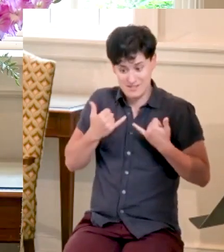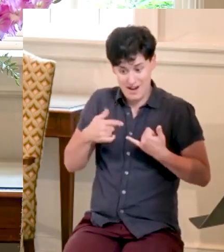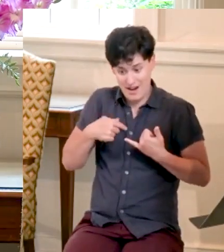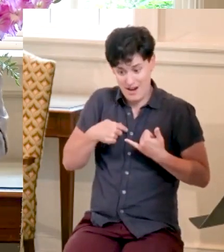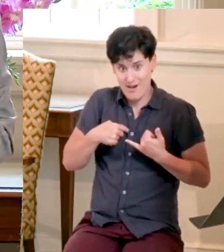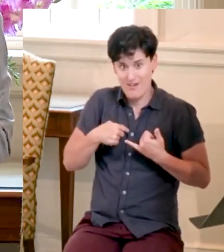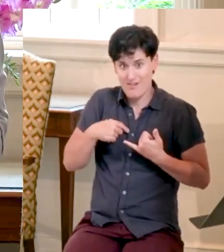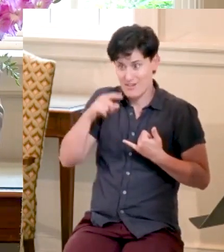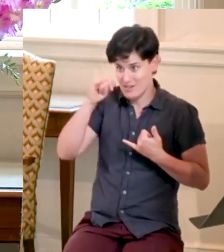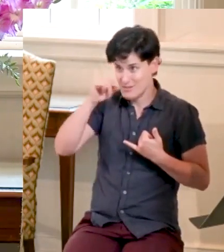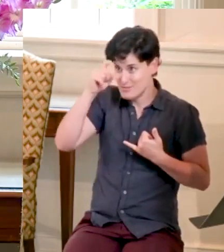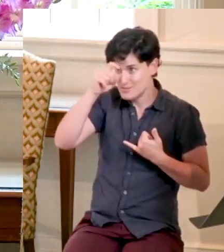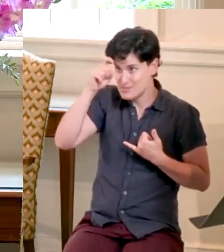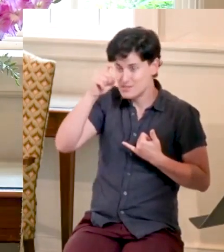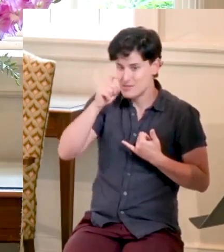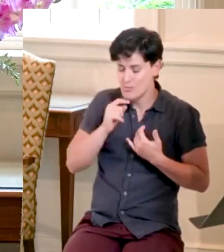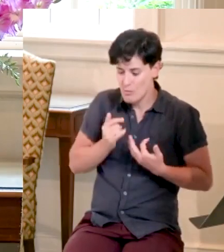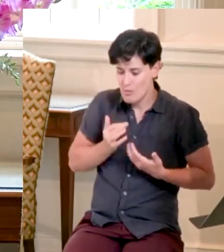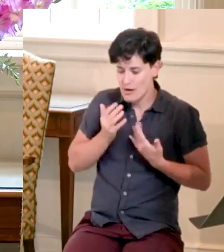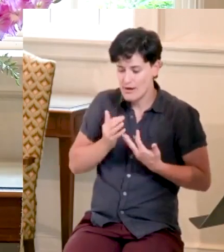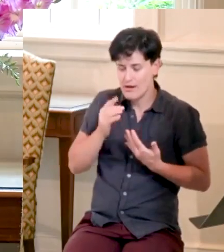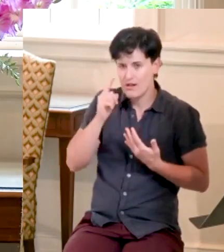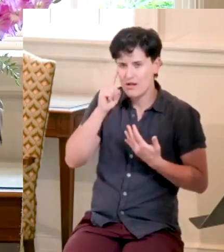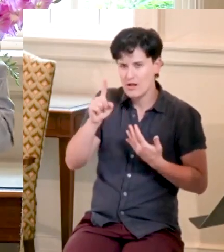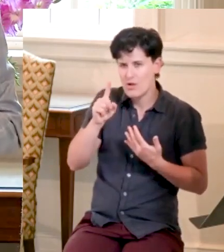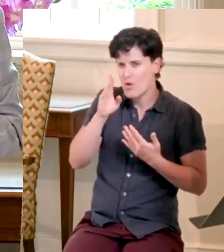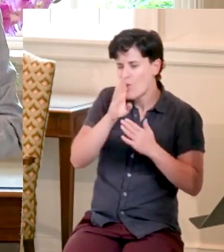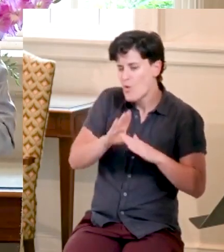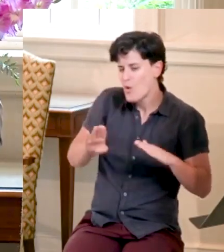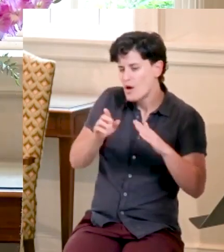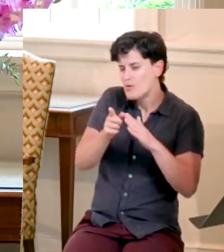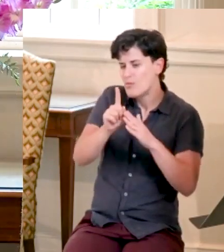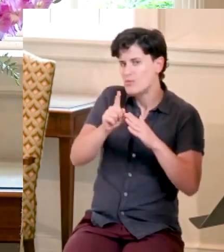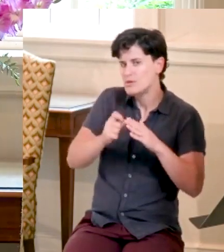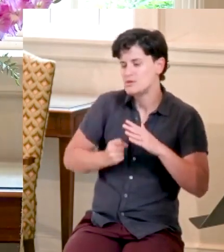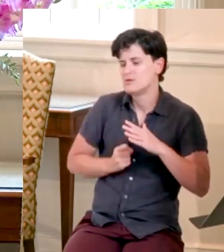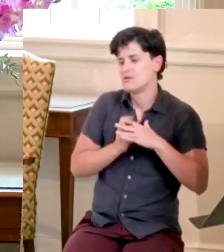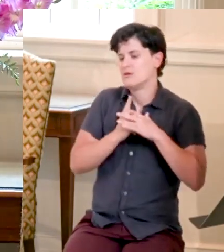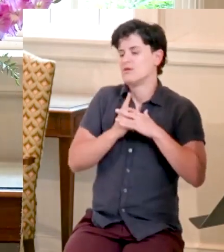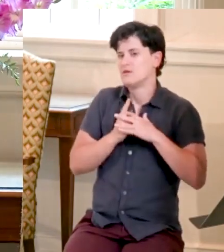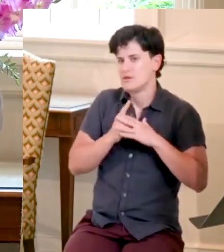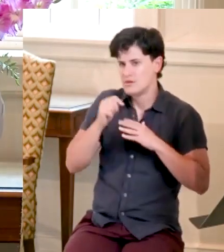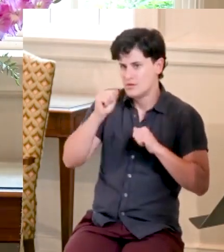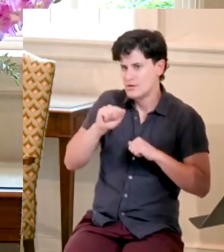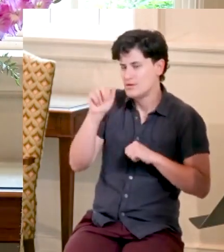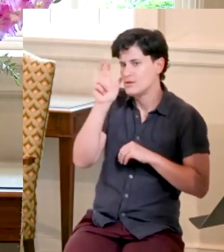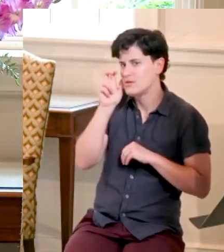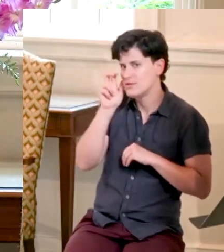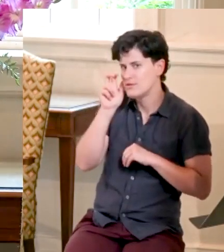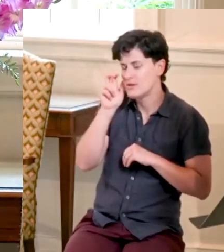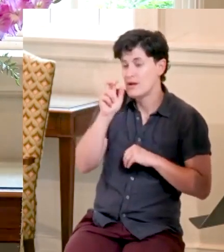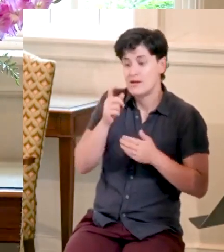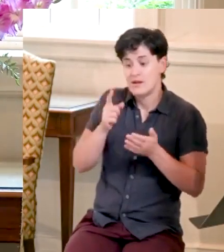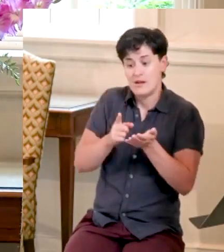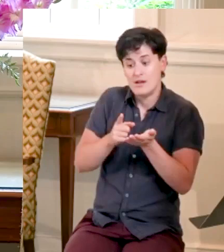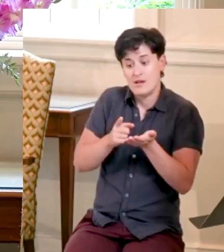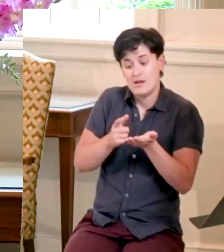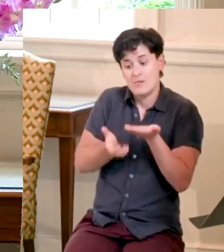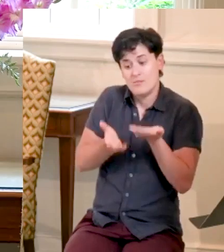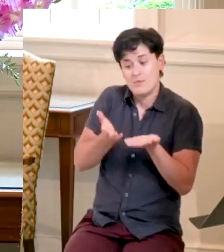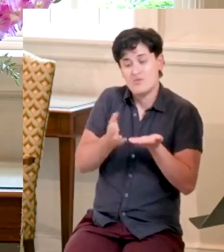waiting for those quiet moments to be heard. Maybe the real invitation